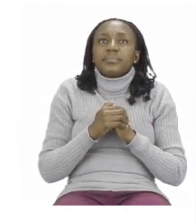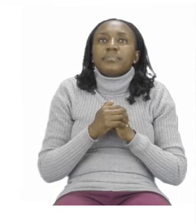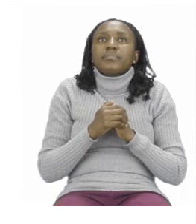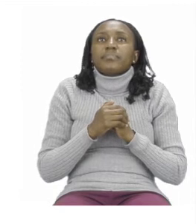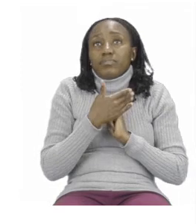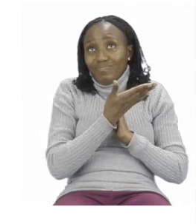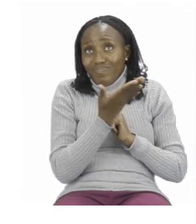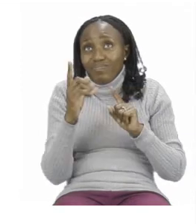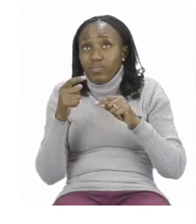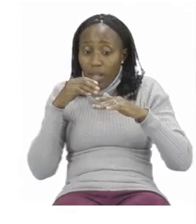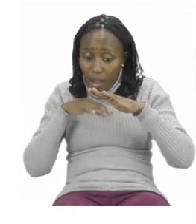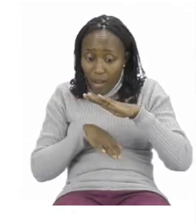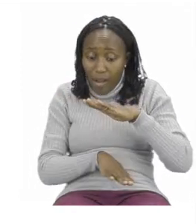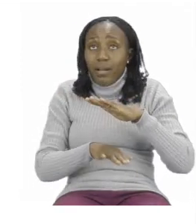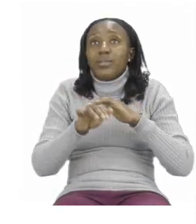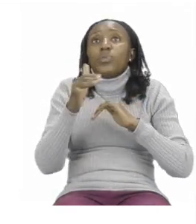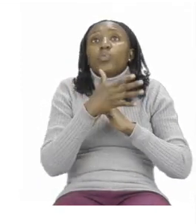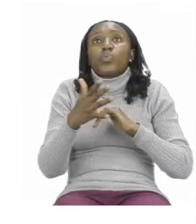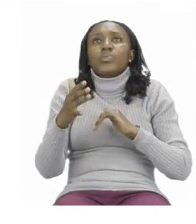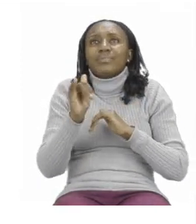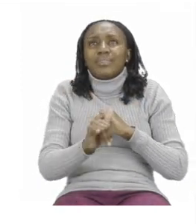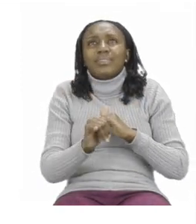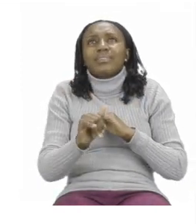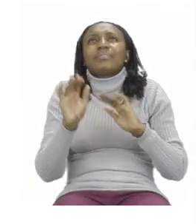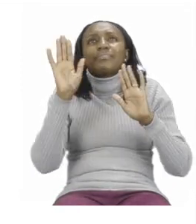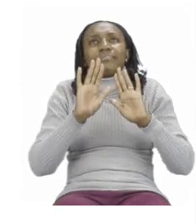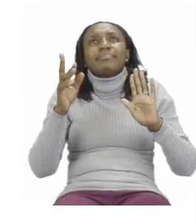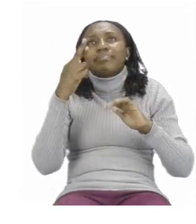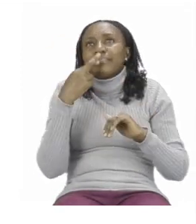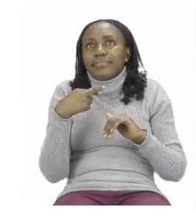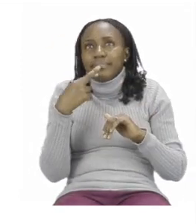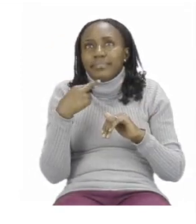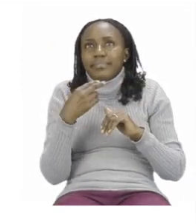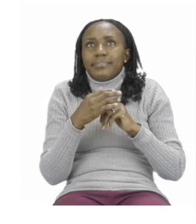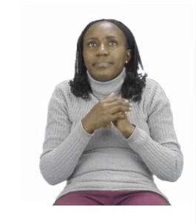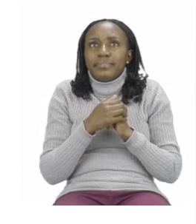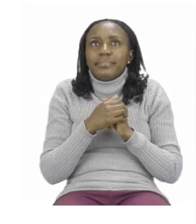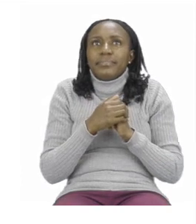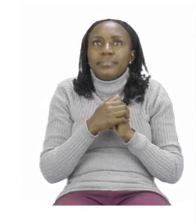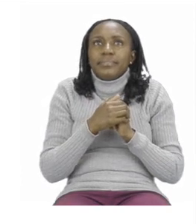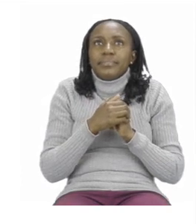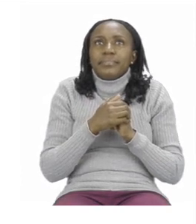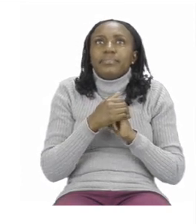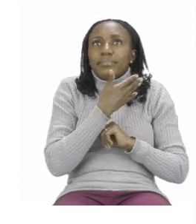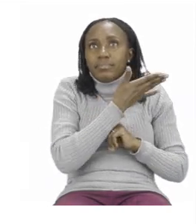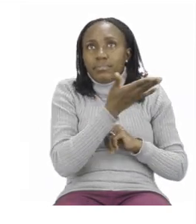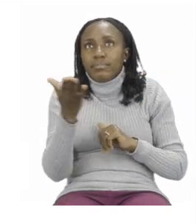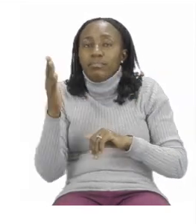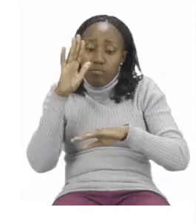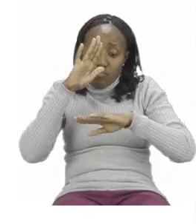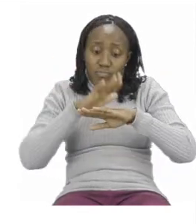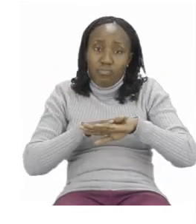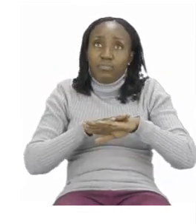that sinks, we have to color red. All the sinking objects, we